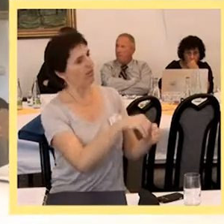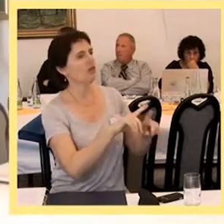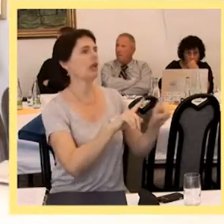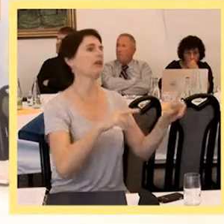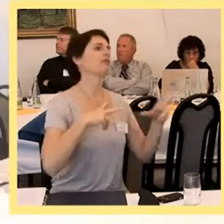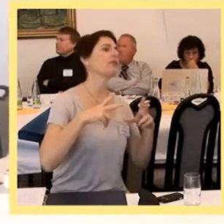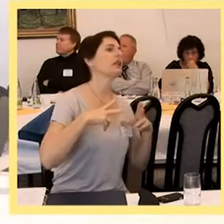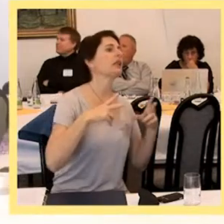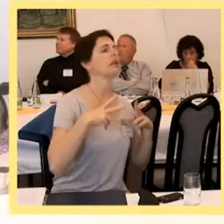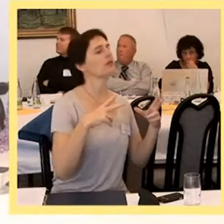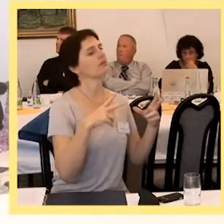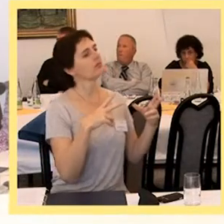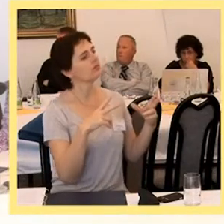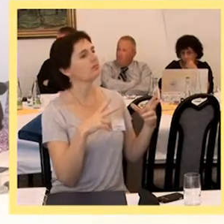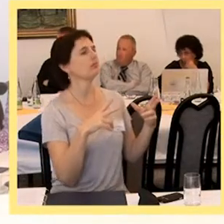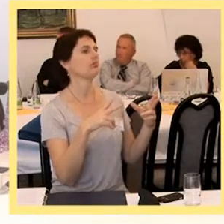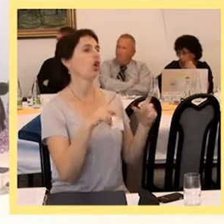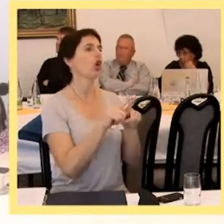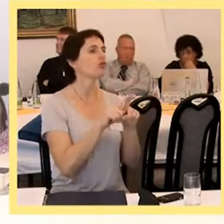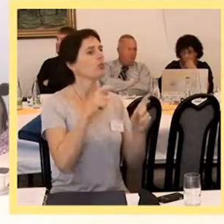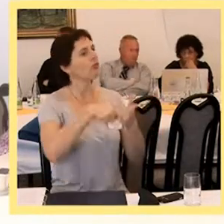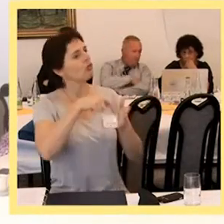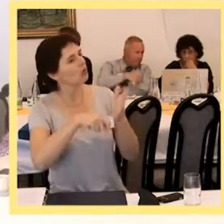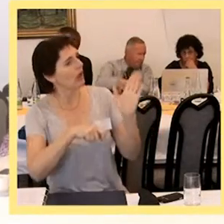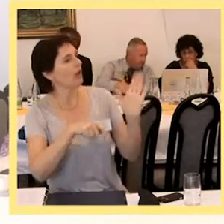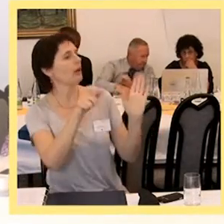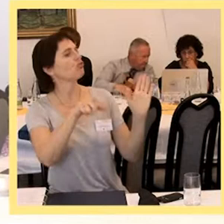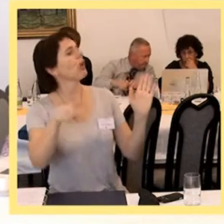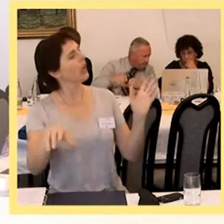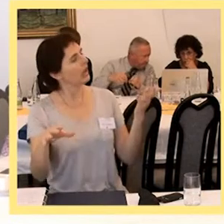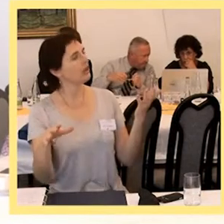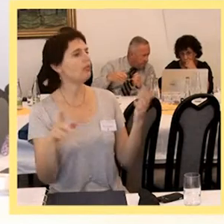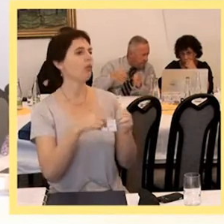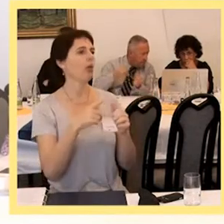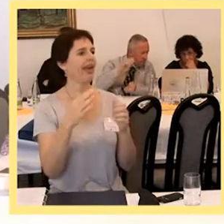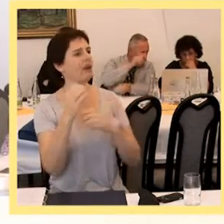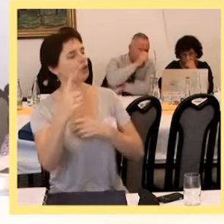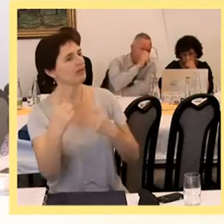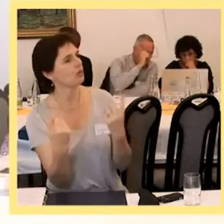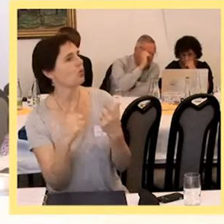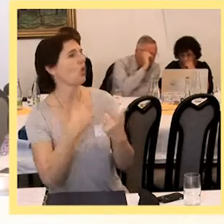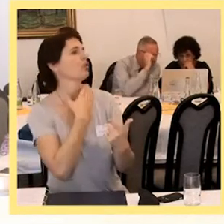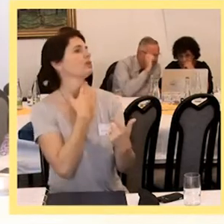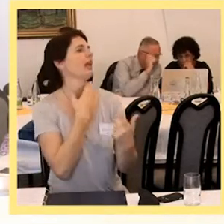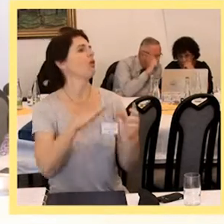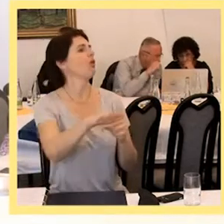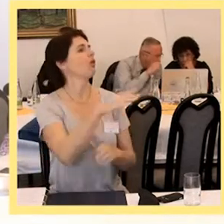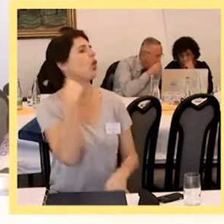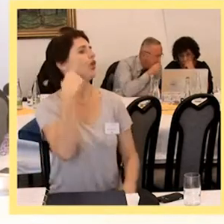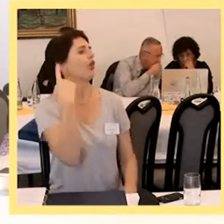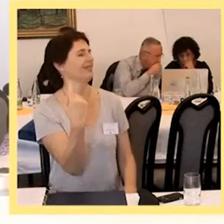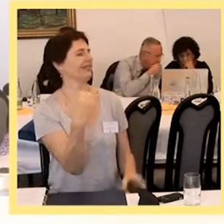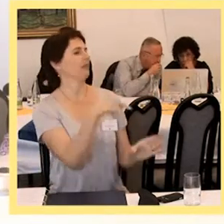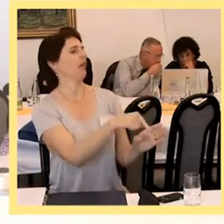volunteer casualties and staff from across emergency services and a hospital in East London where the games were taking place.